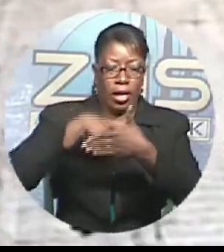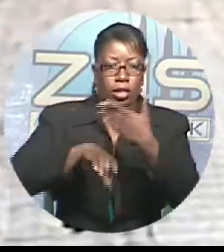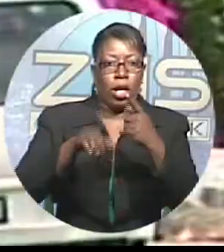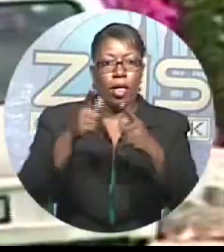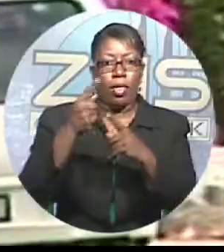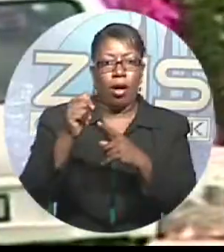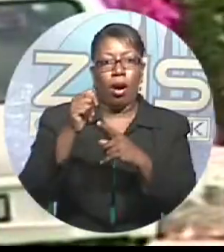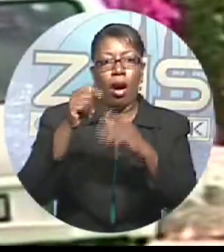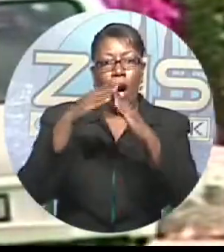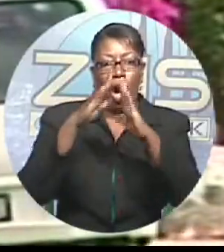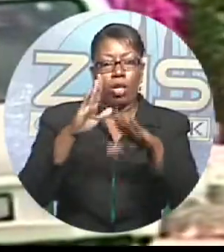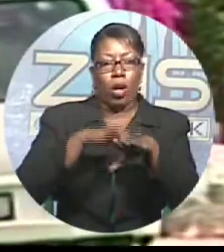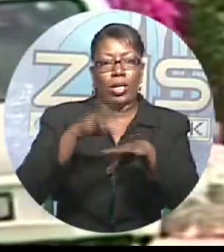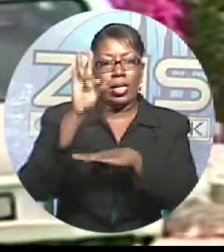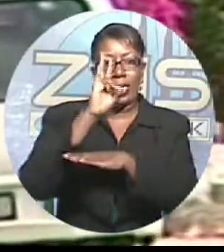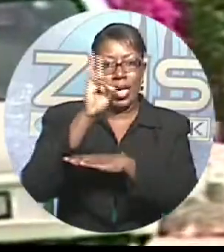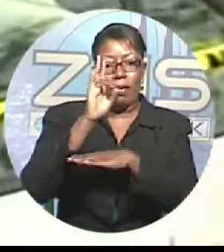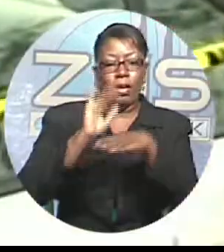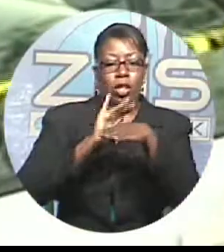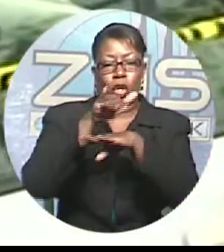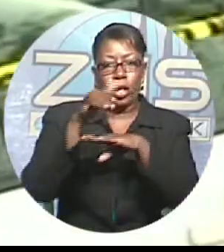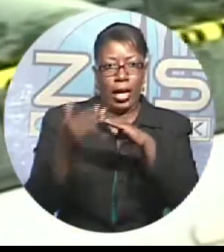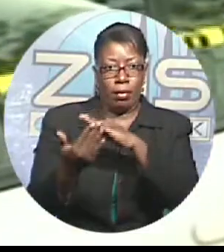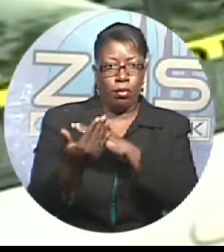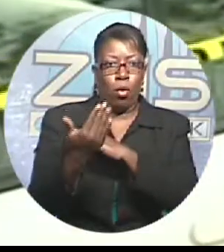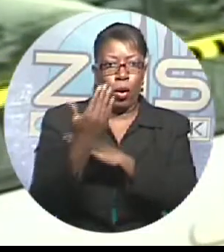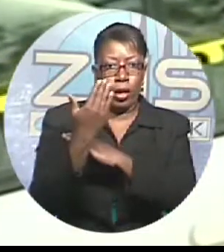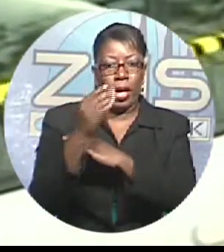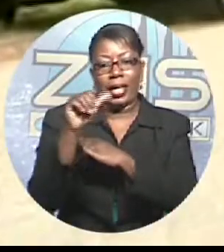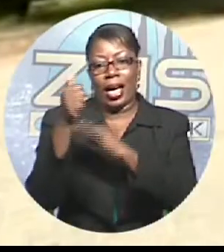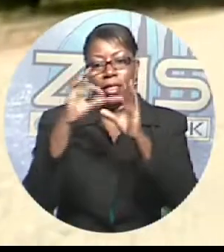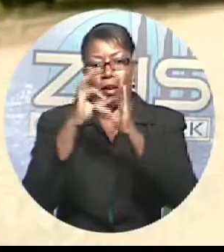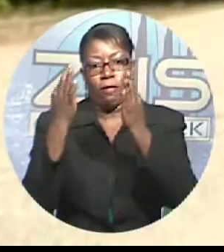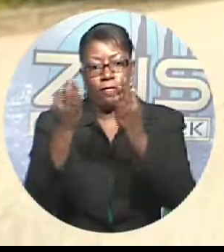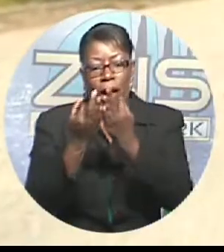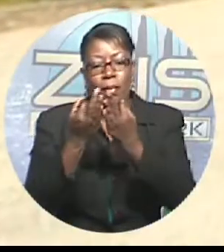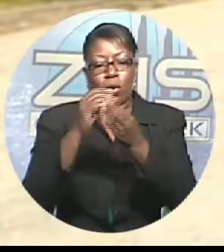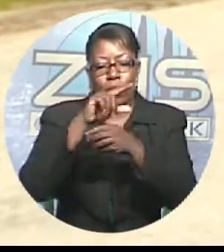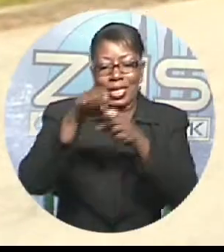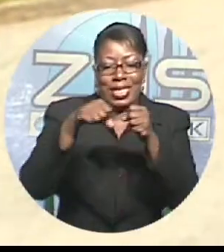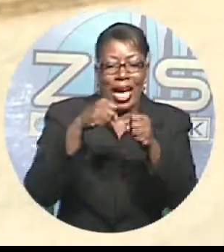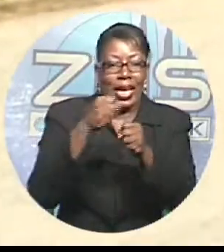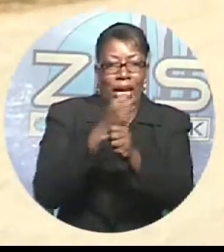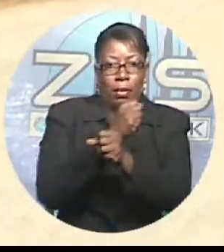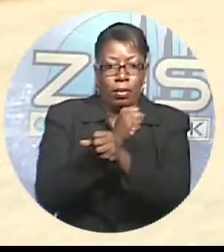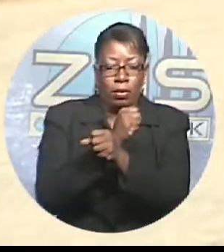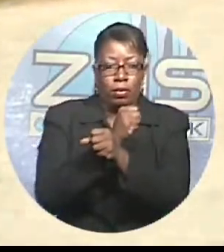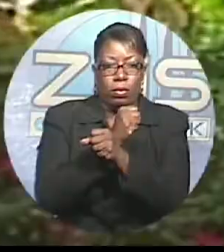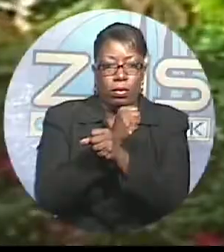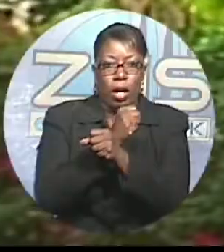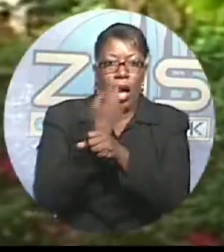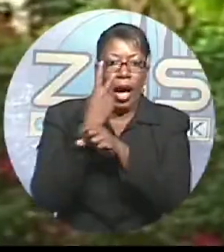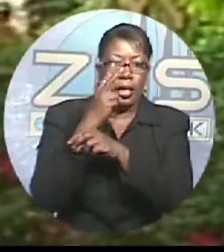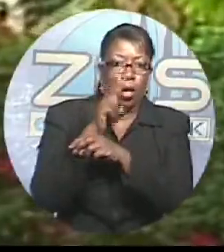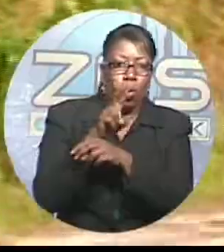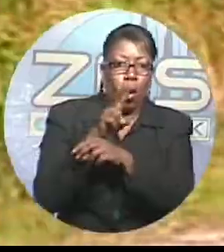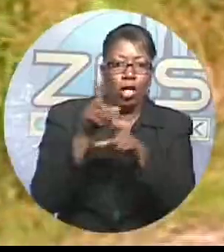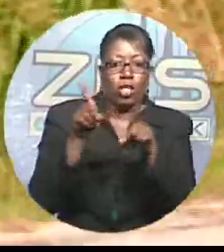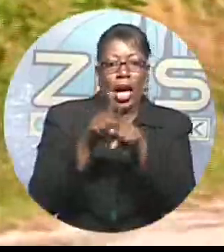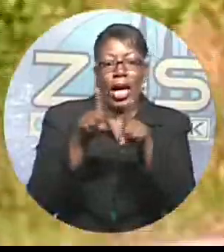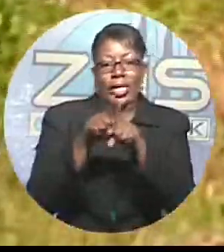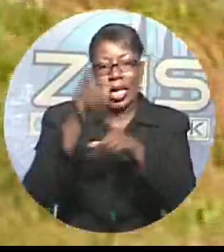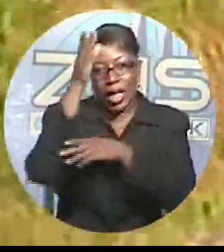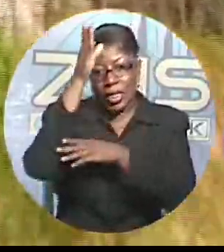house at 7 a.m. on Tuesday. The rest of the family, the Mirror reports, were tied up and watched in horror as Mr. Dard lay dying while the